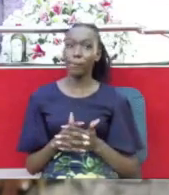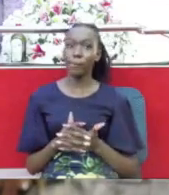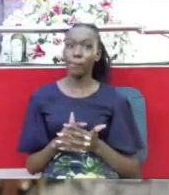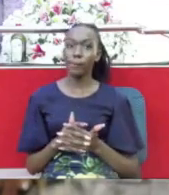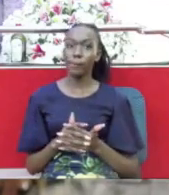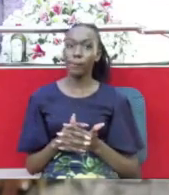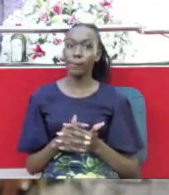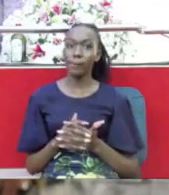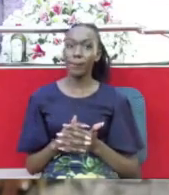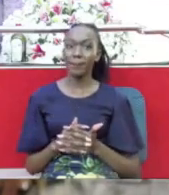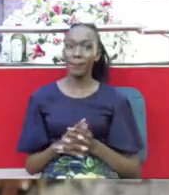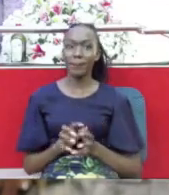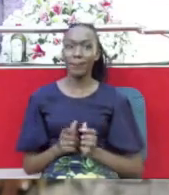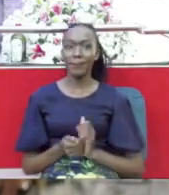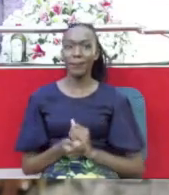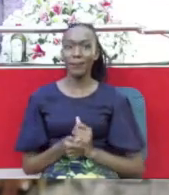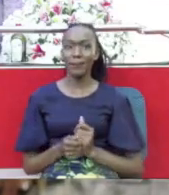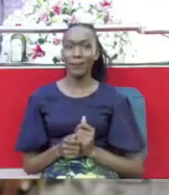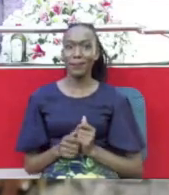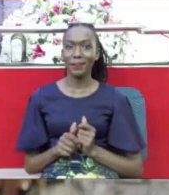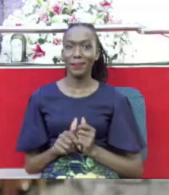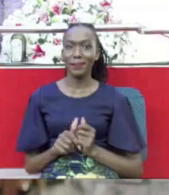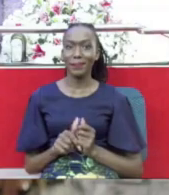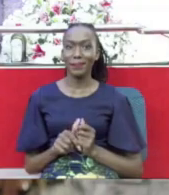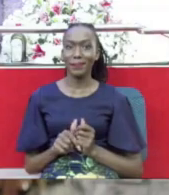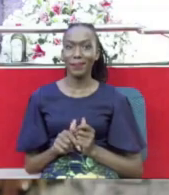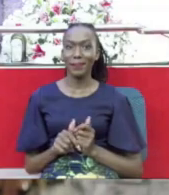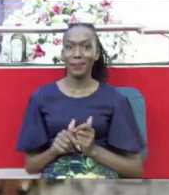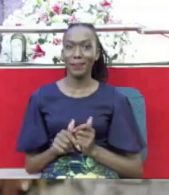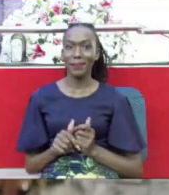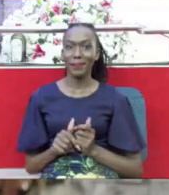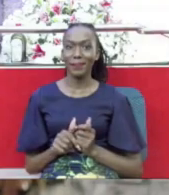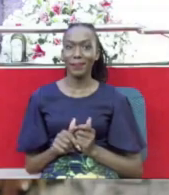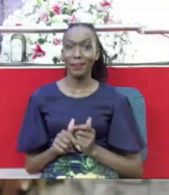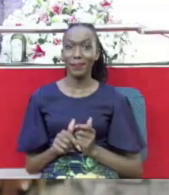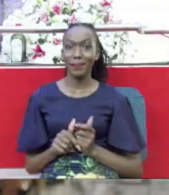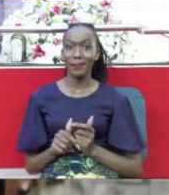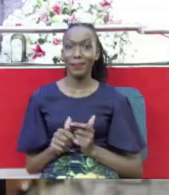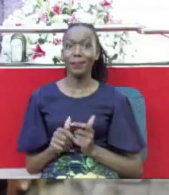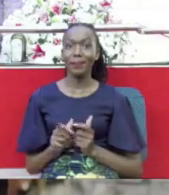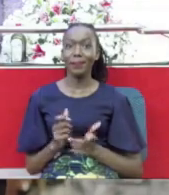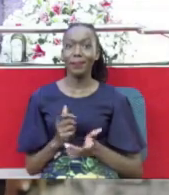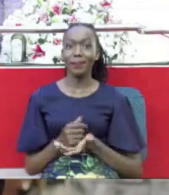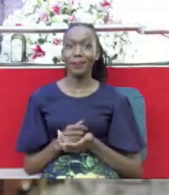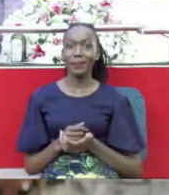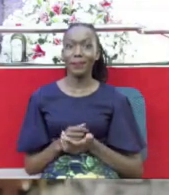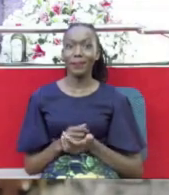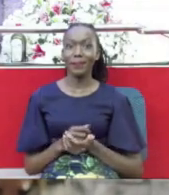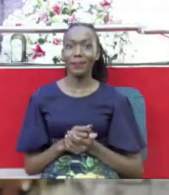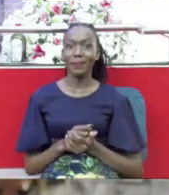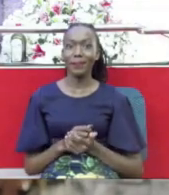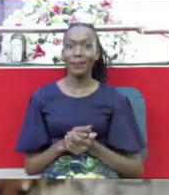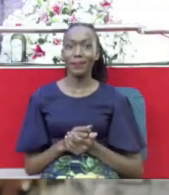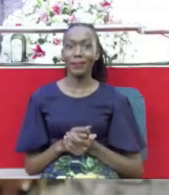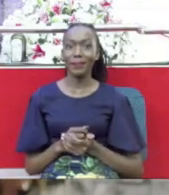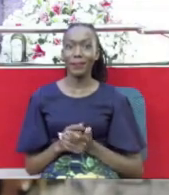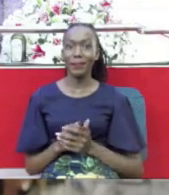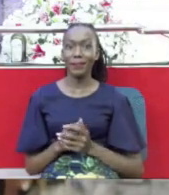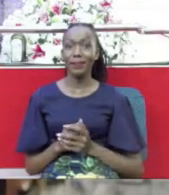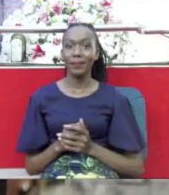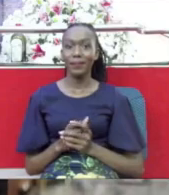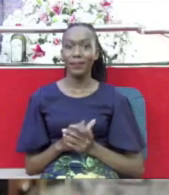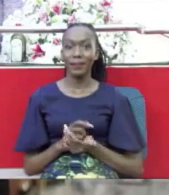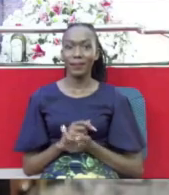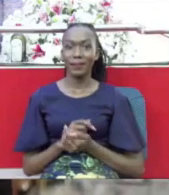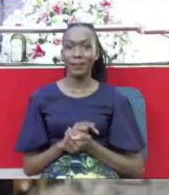Jerusalem, ikaendelea, ikaendelea, ikaendelea, Rome ikakuwa on the periphery, ikasogea, ikasogea, Rome ikaishia kuwa center, ikaendelea,